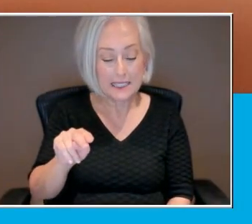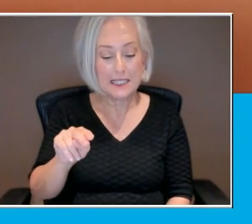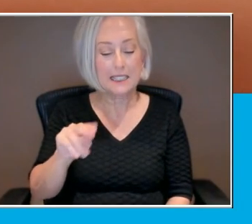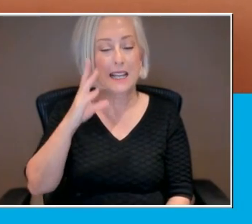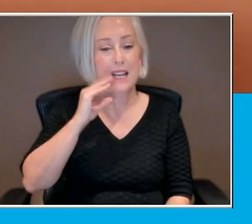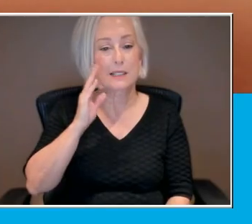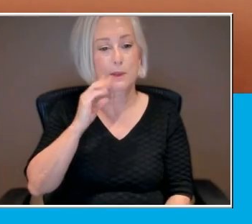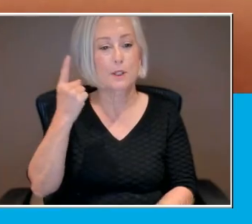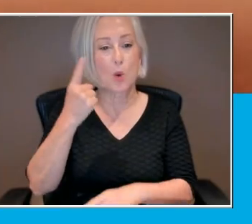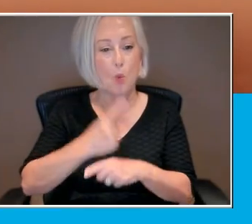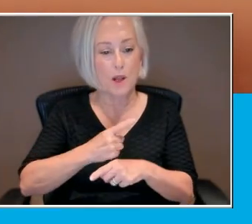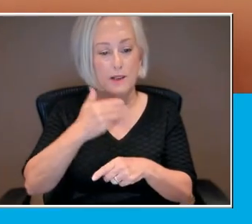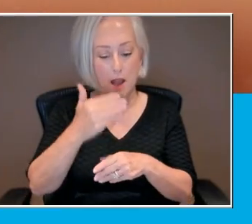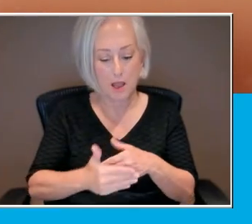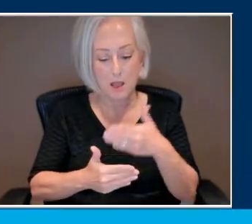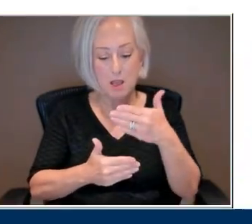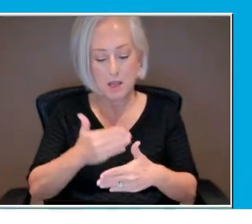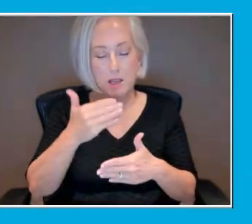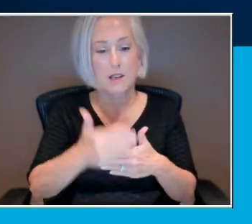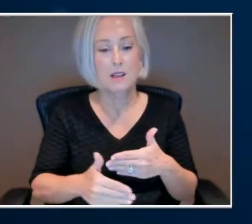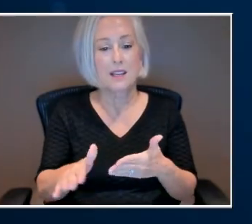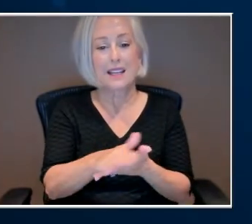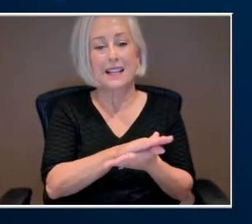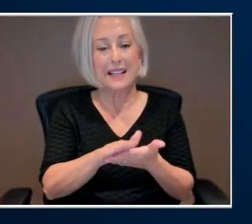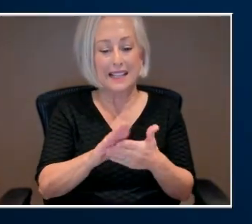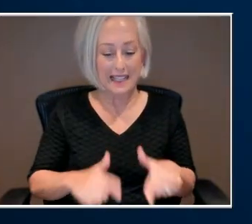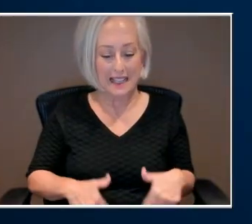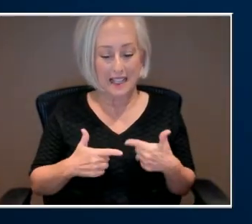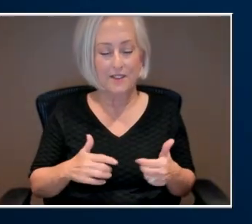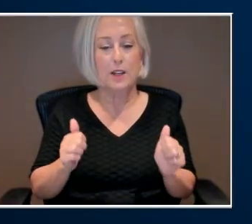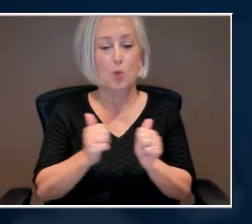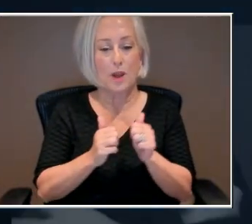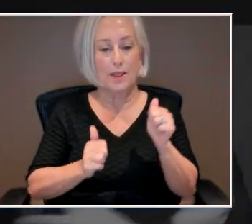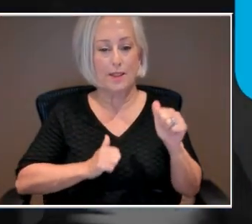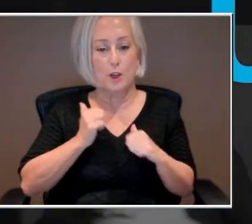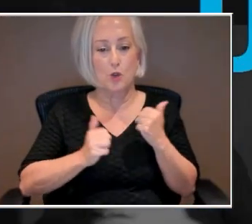clean living and aggressive treatment. Monday at 8.